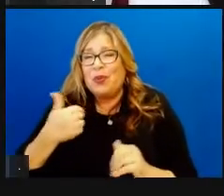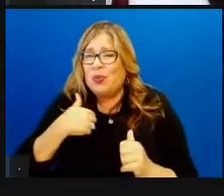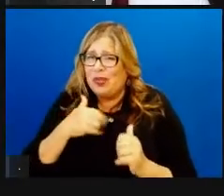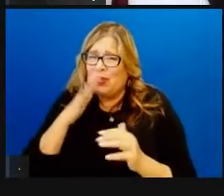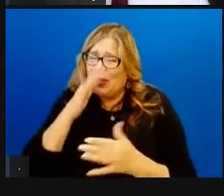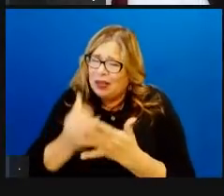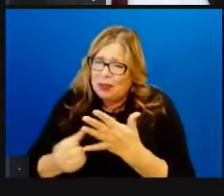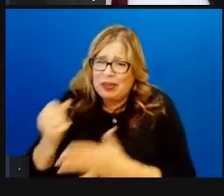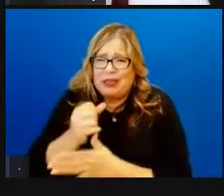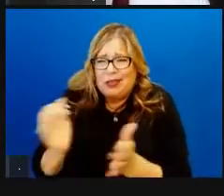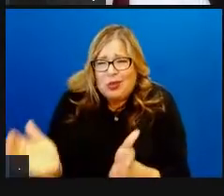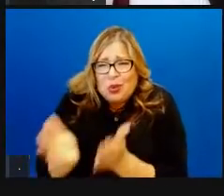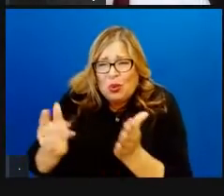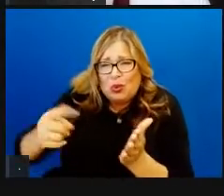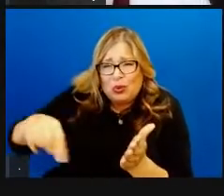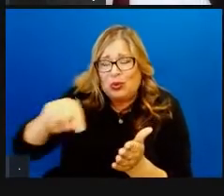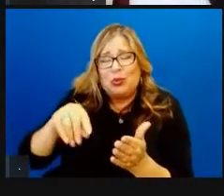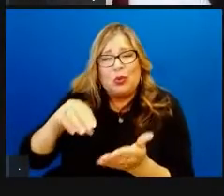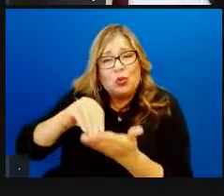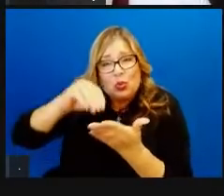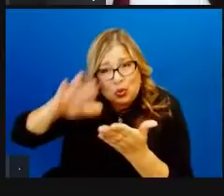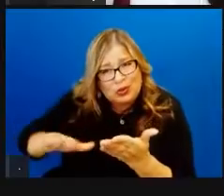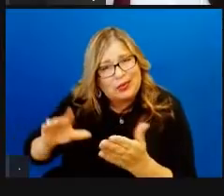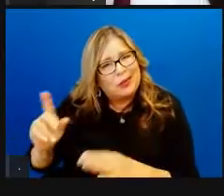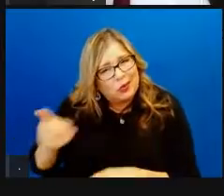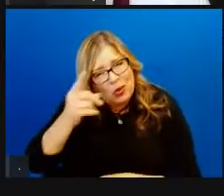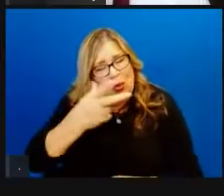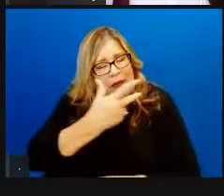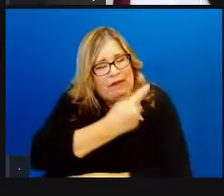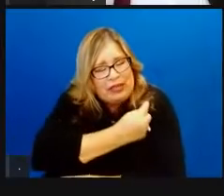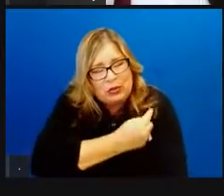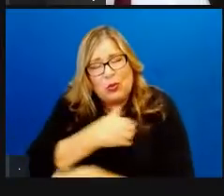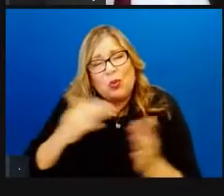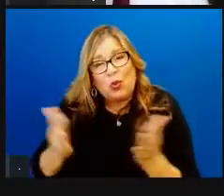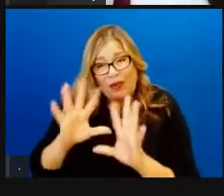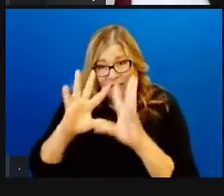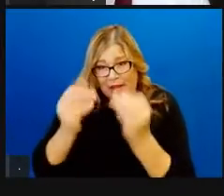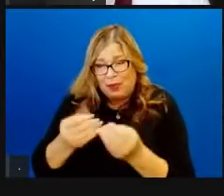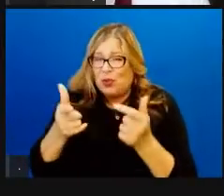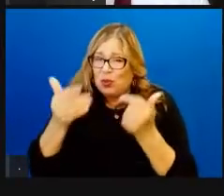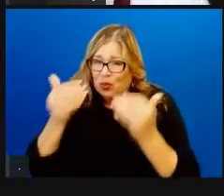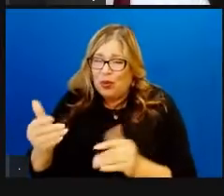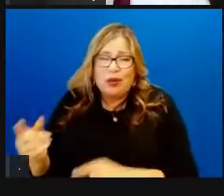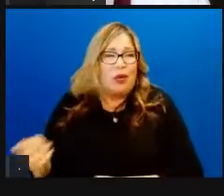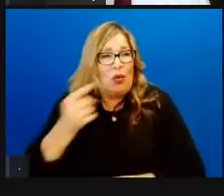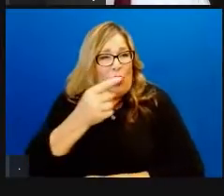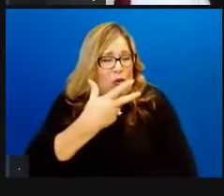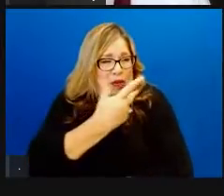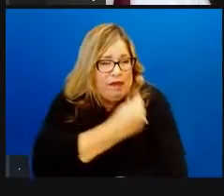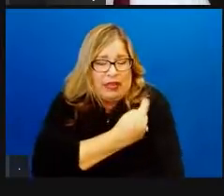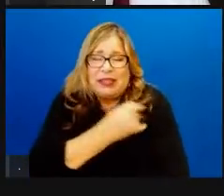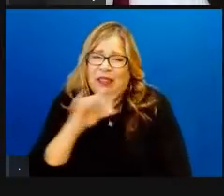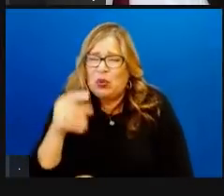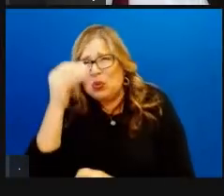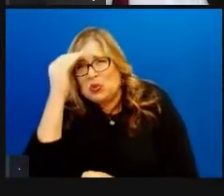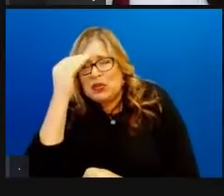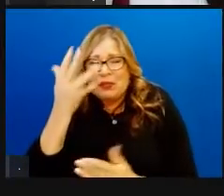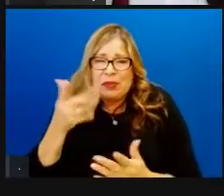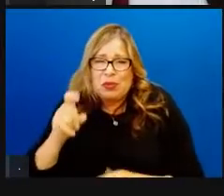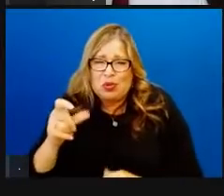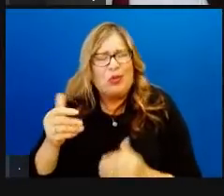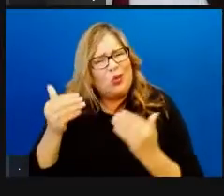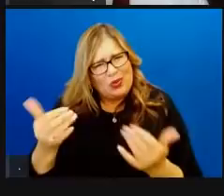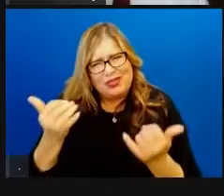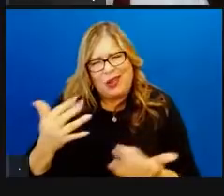as an opportunity to encourage families to go forward and get vaccinated if it's something you've been considering. And then, as I